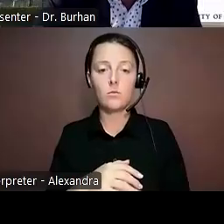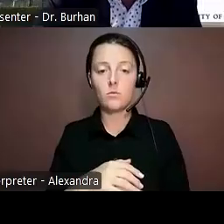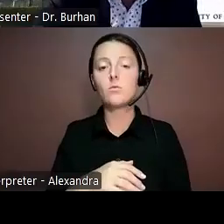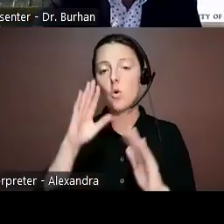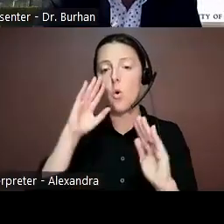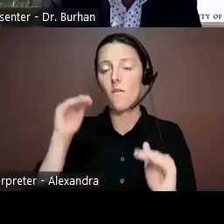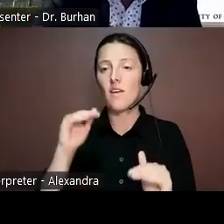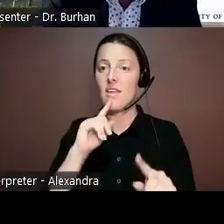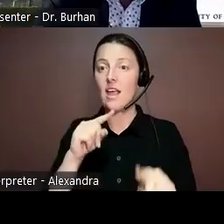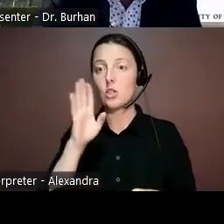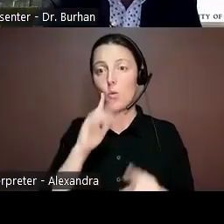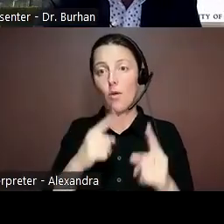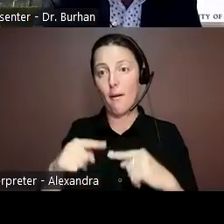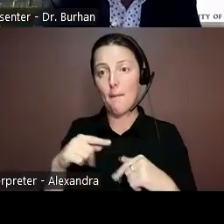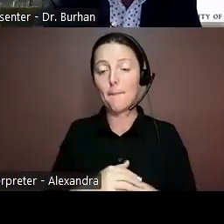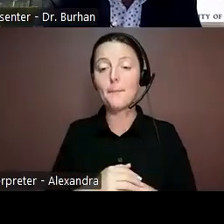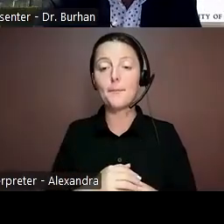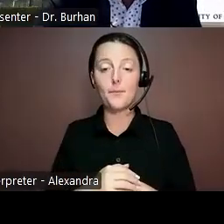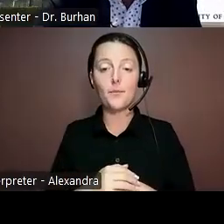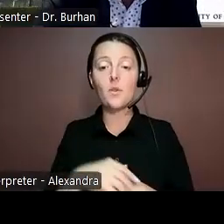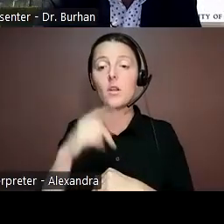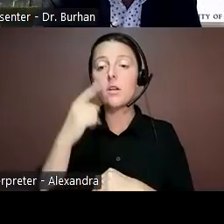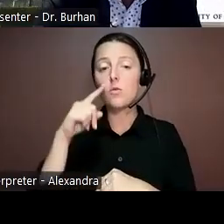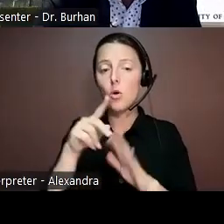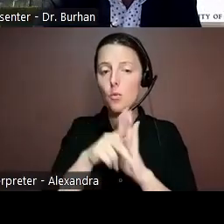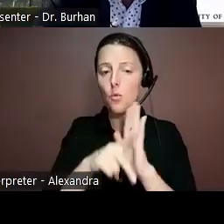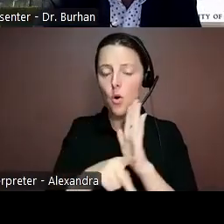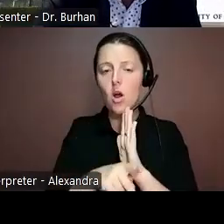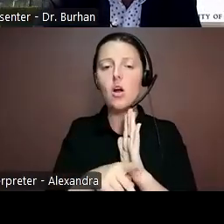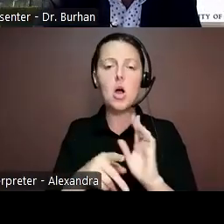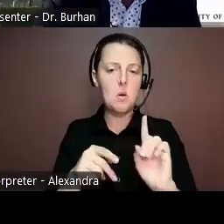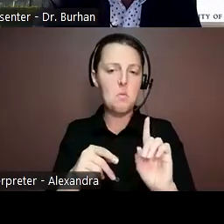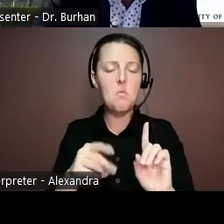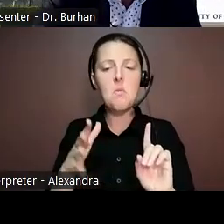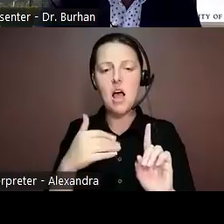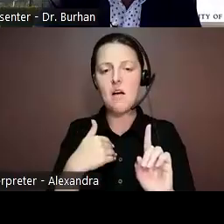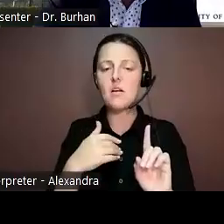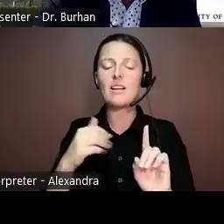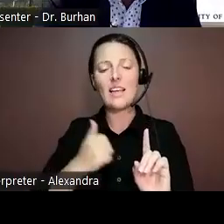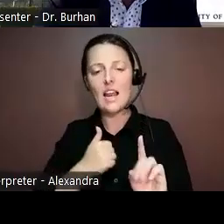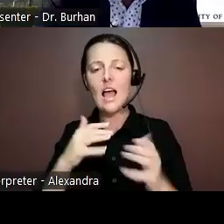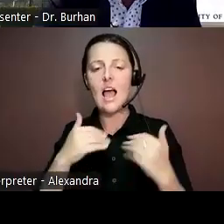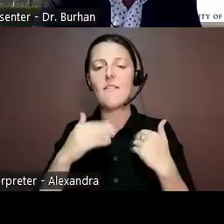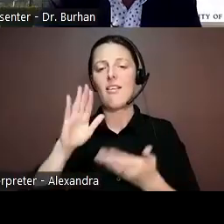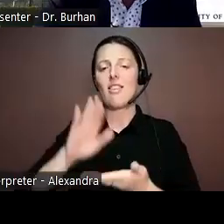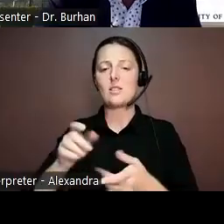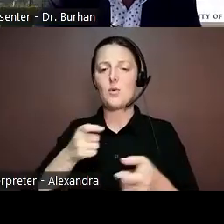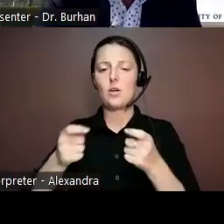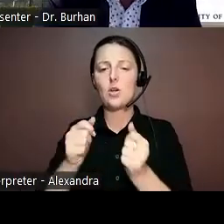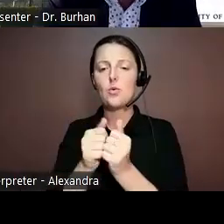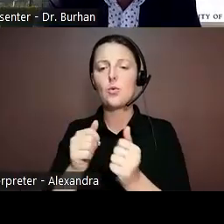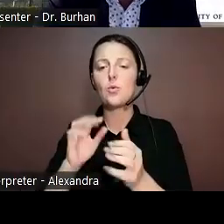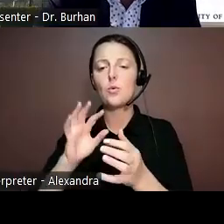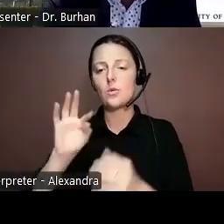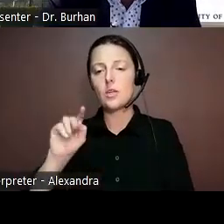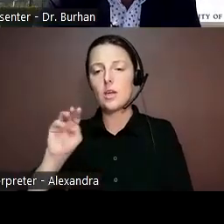approved. In Canada, we have a bit of a less regulation when it comes to TMS. So we're using bilateral theta burst. It's feasible. You don't have to